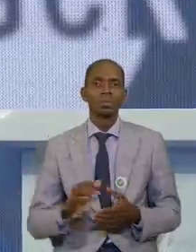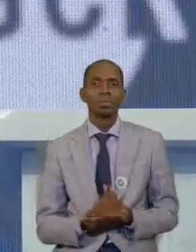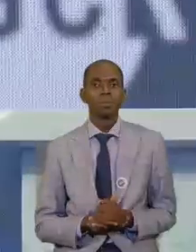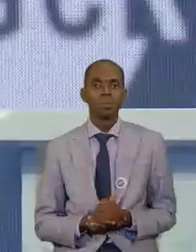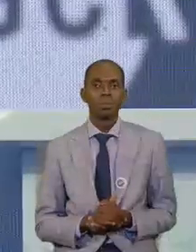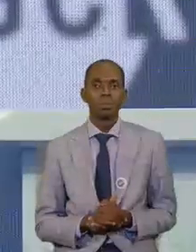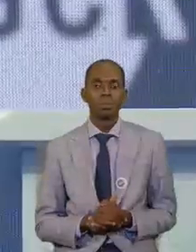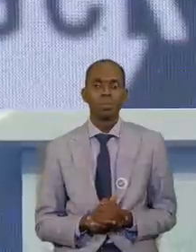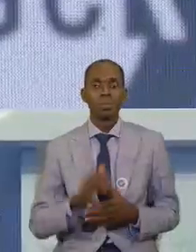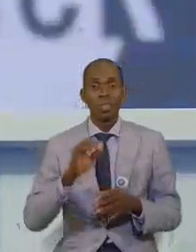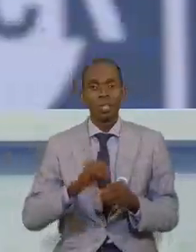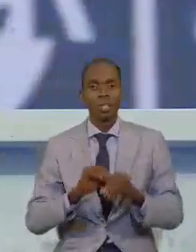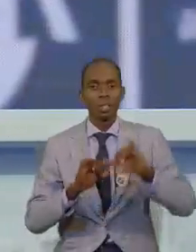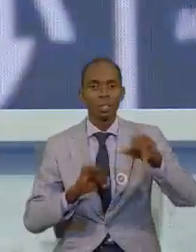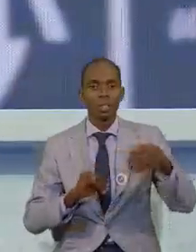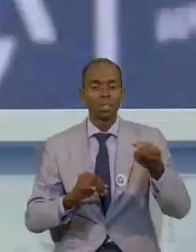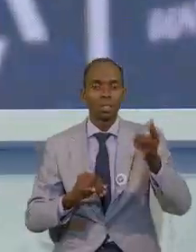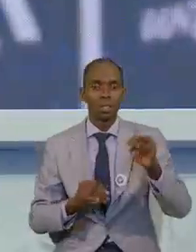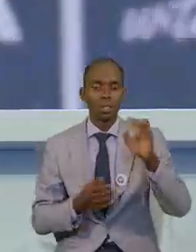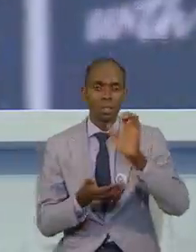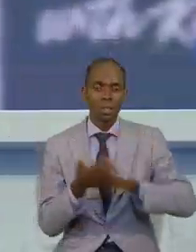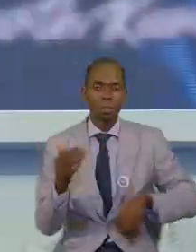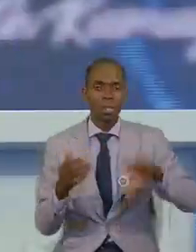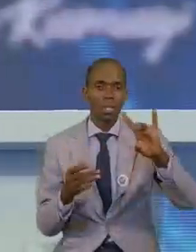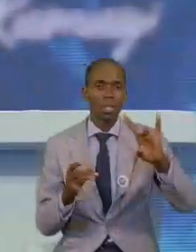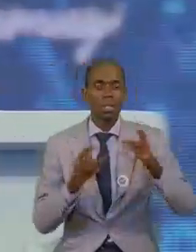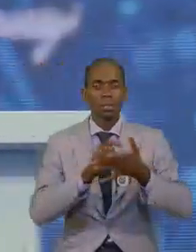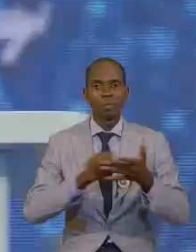In John chapter 8, verse 32.